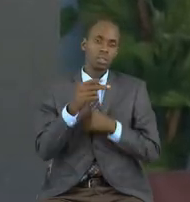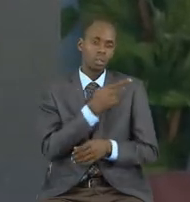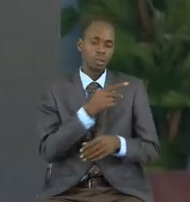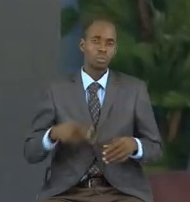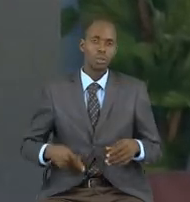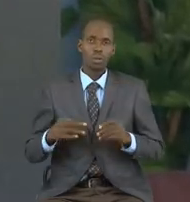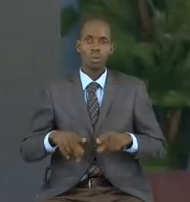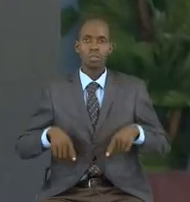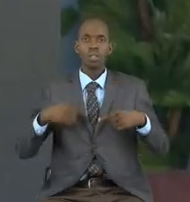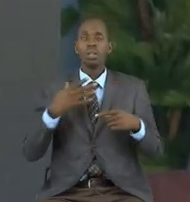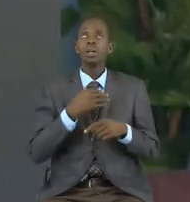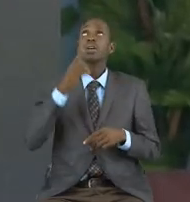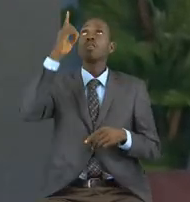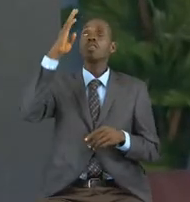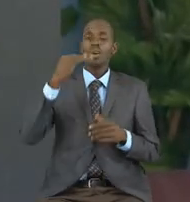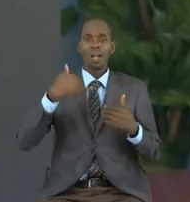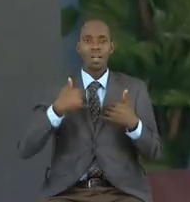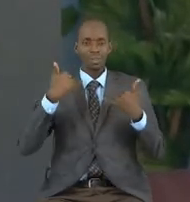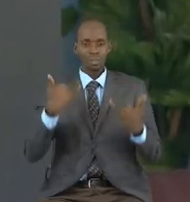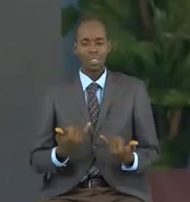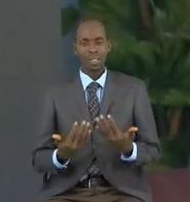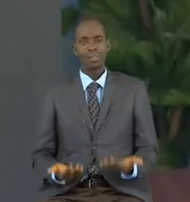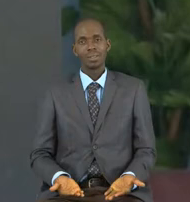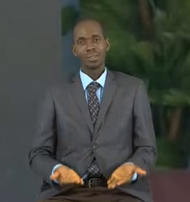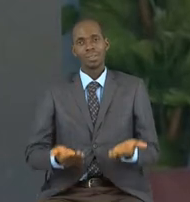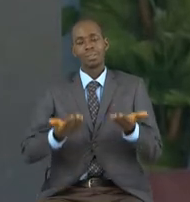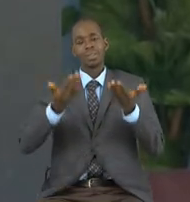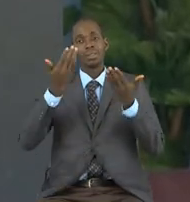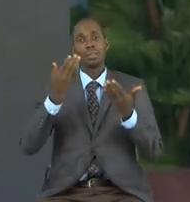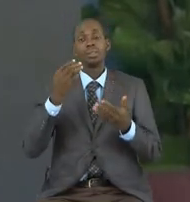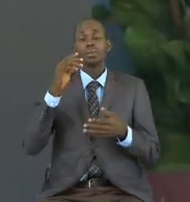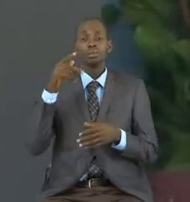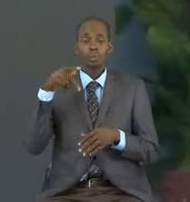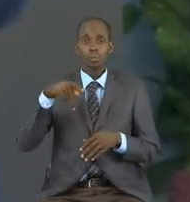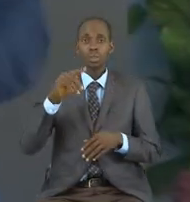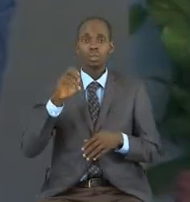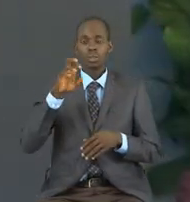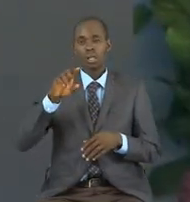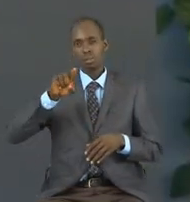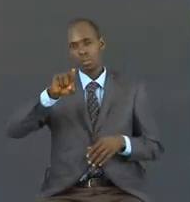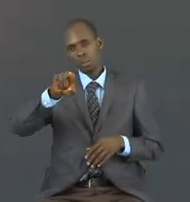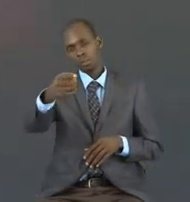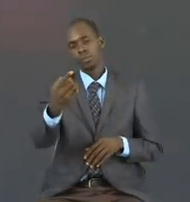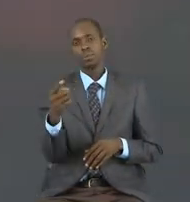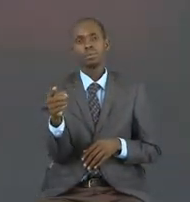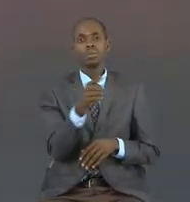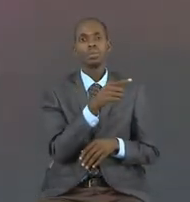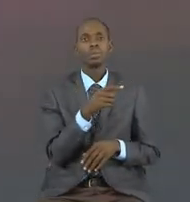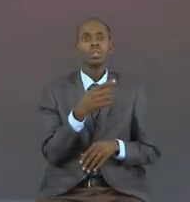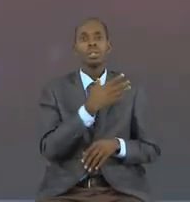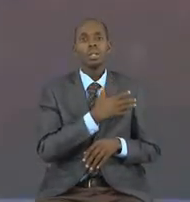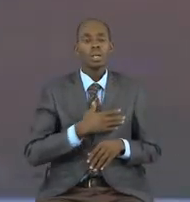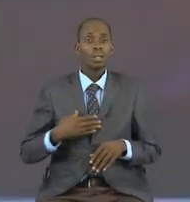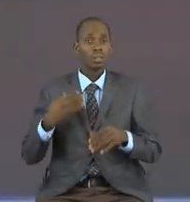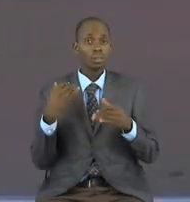God has raised him up. He accused them. Then he said, I know through ignorance you did that, but now